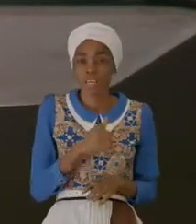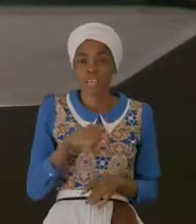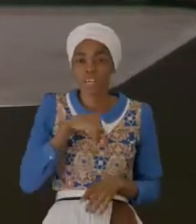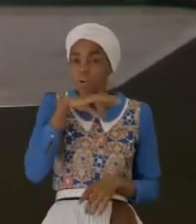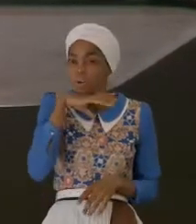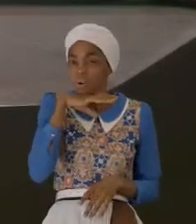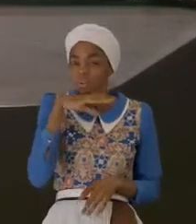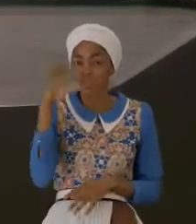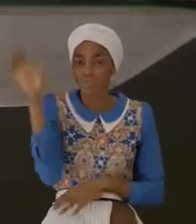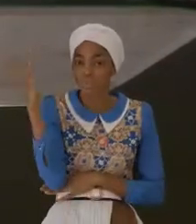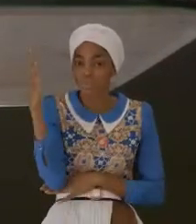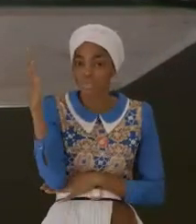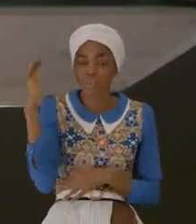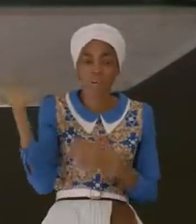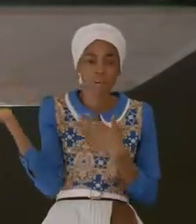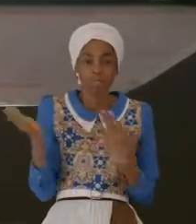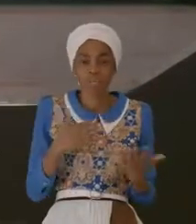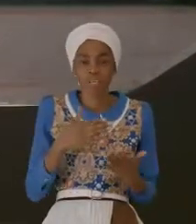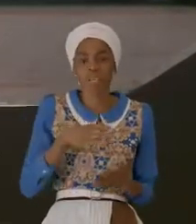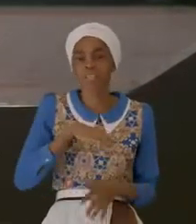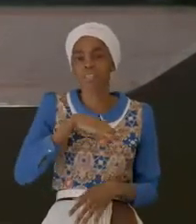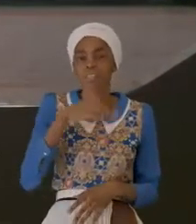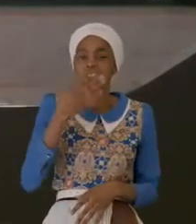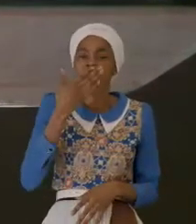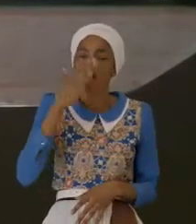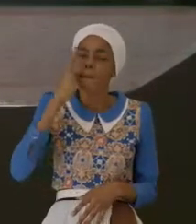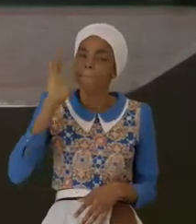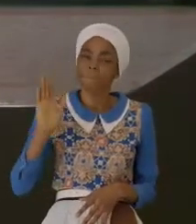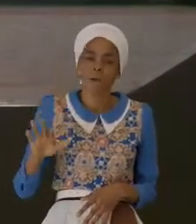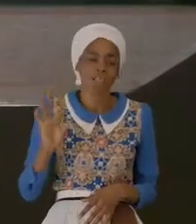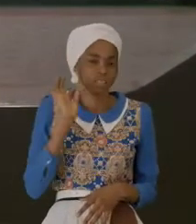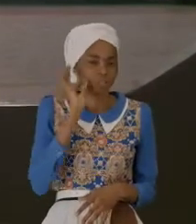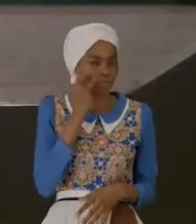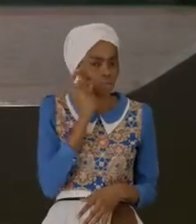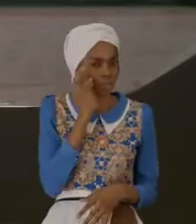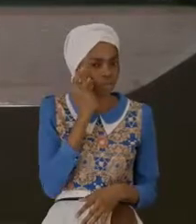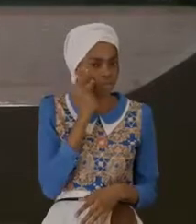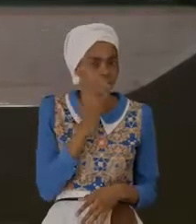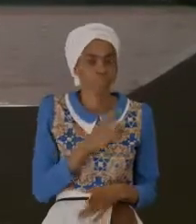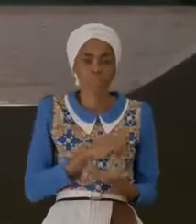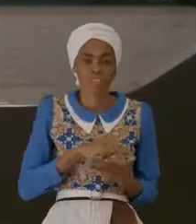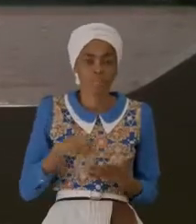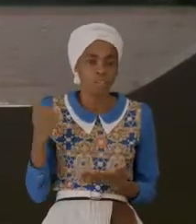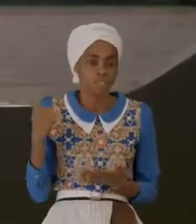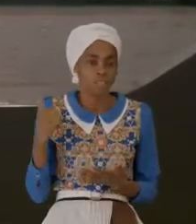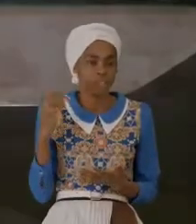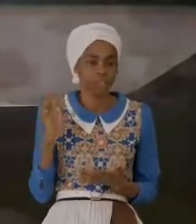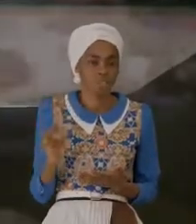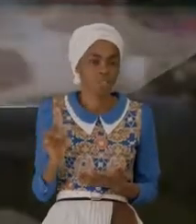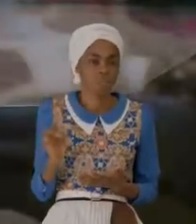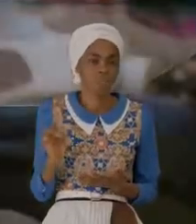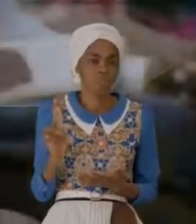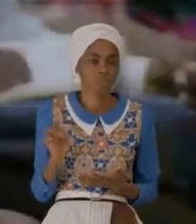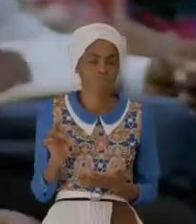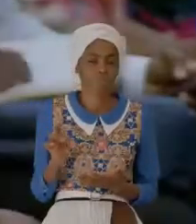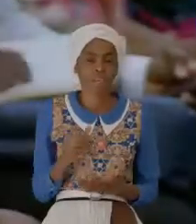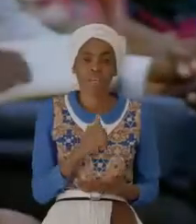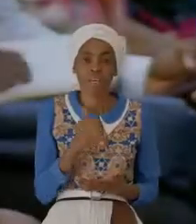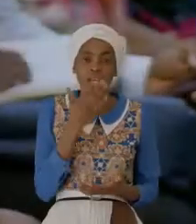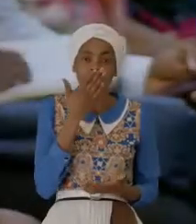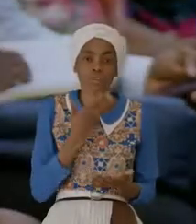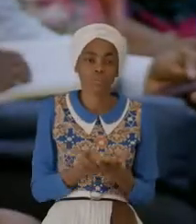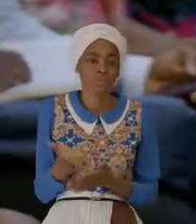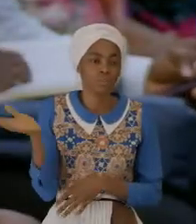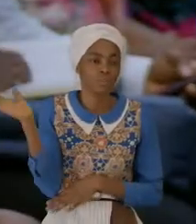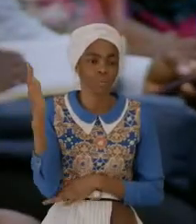tree bringeth forth evil fruit and then in verse 18. a